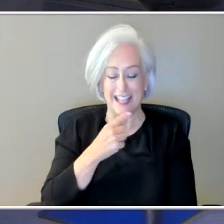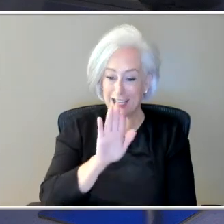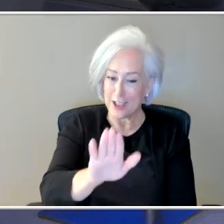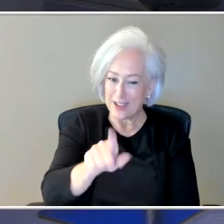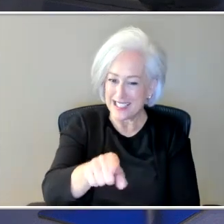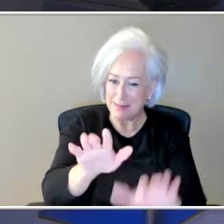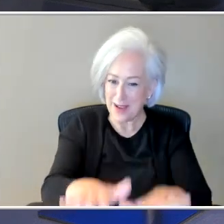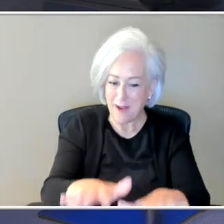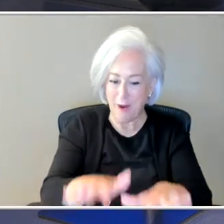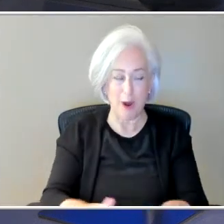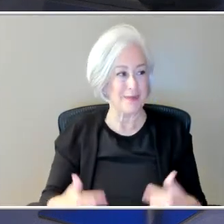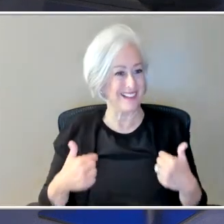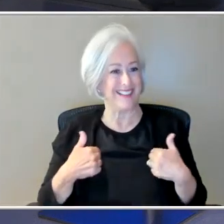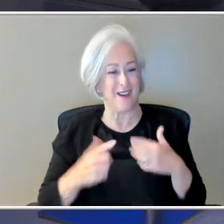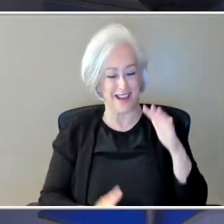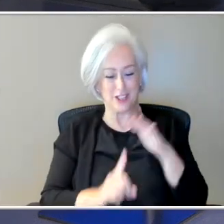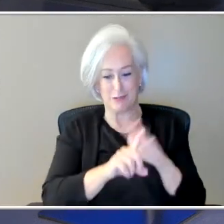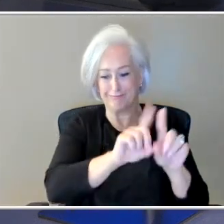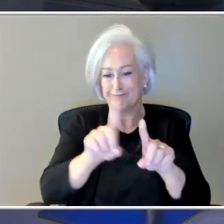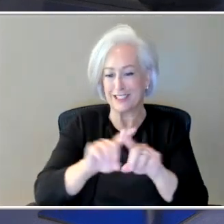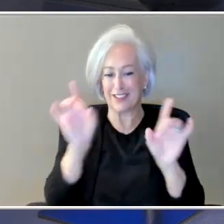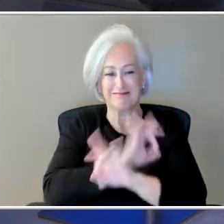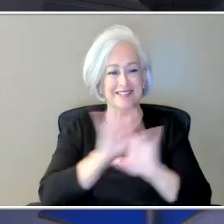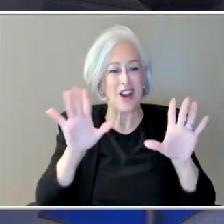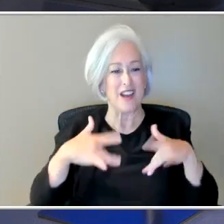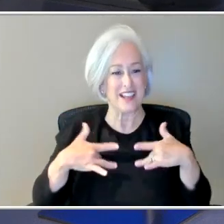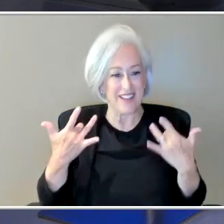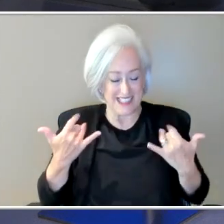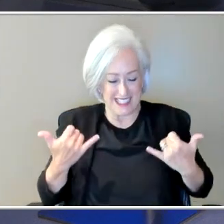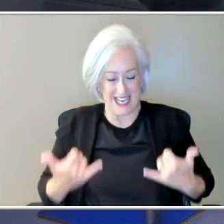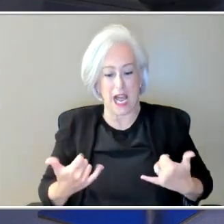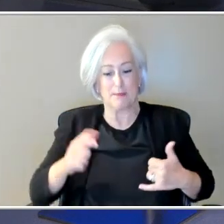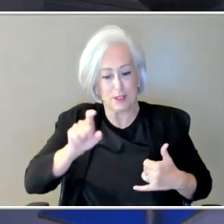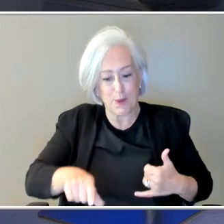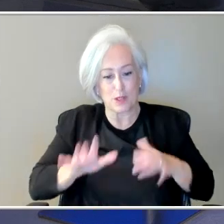said, I show up at all sorts of catastrophic events, and I'm there to be the